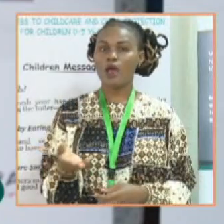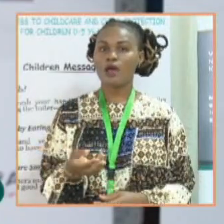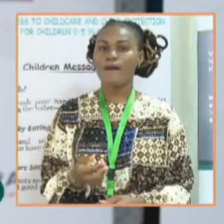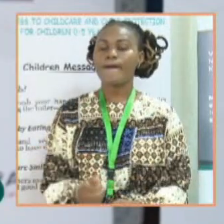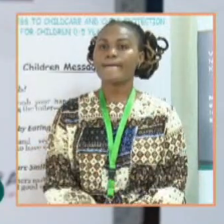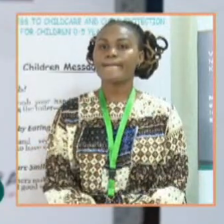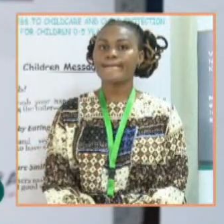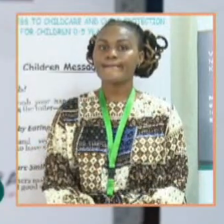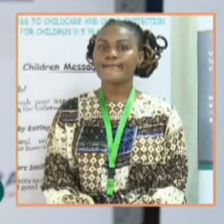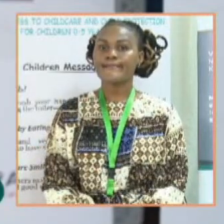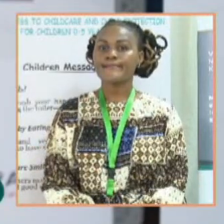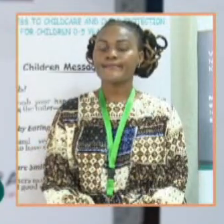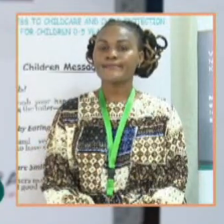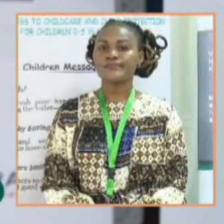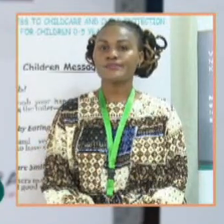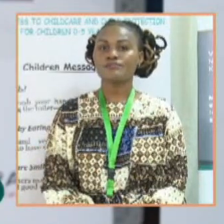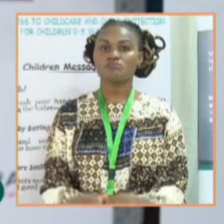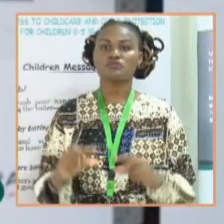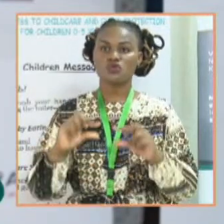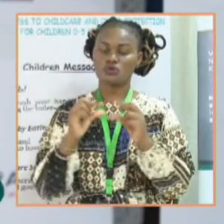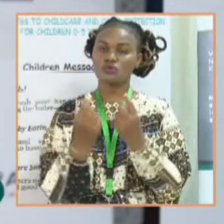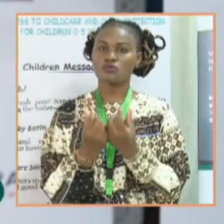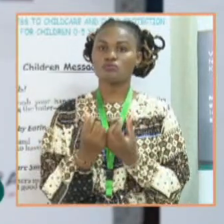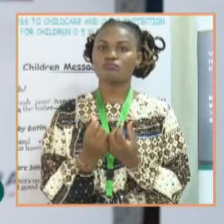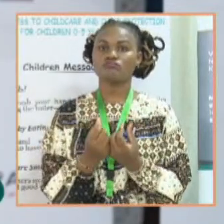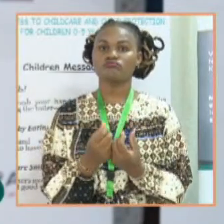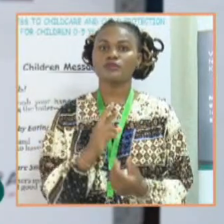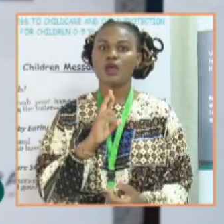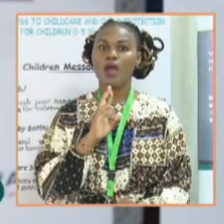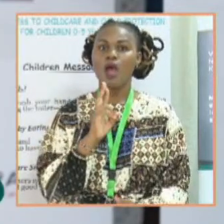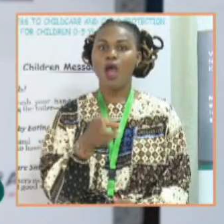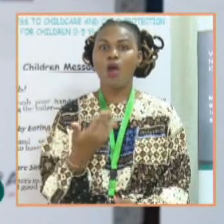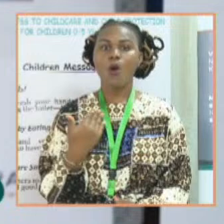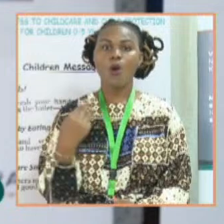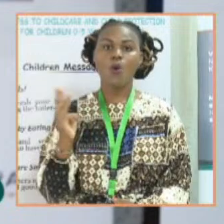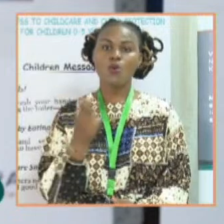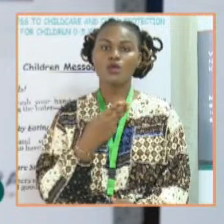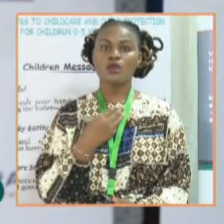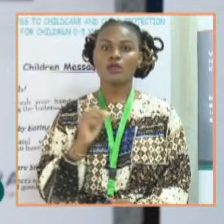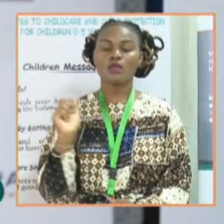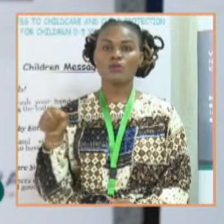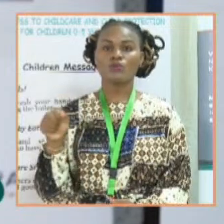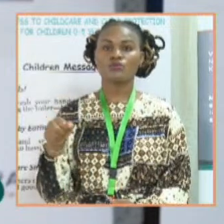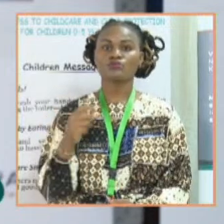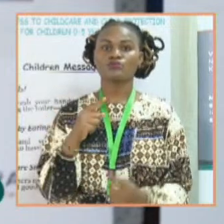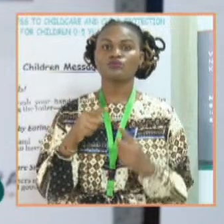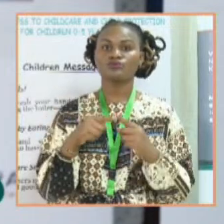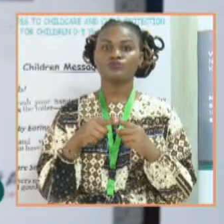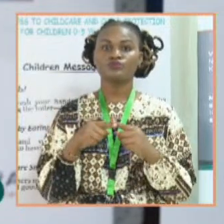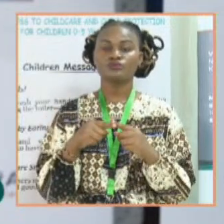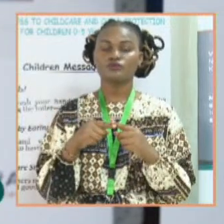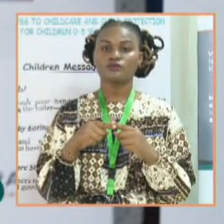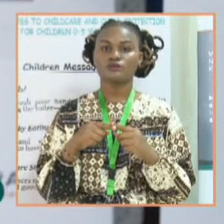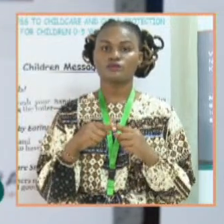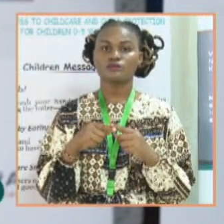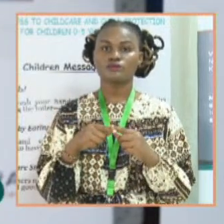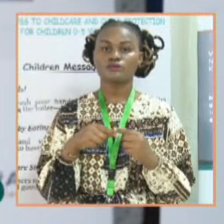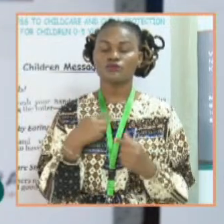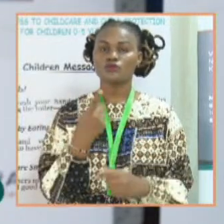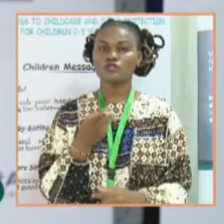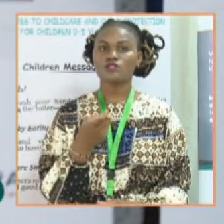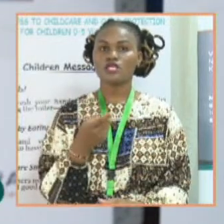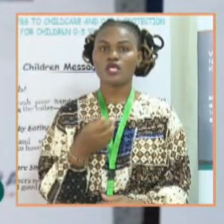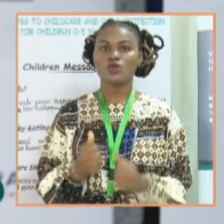that you grouped, are you able to tell us which counties in terms of children being developmentally on track, just from